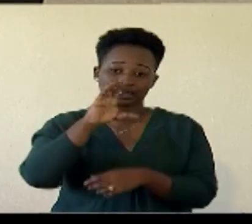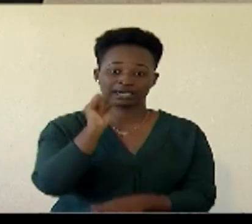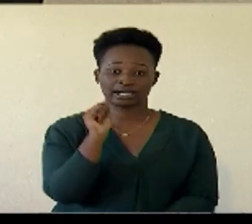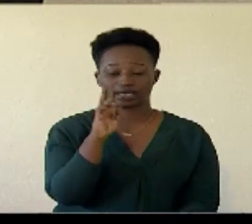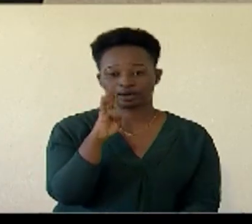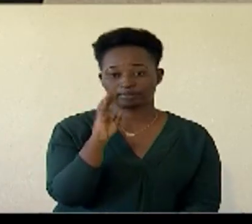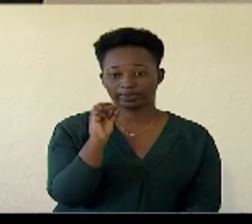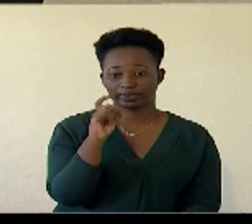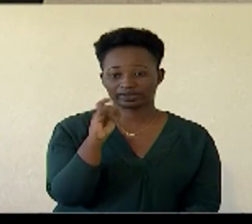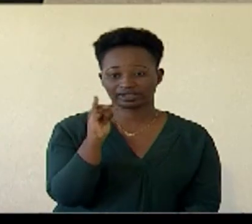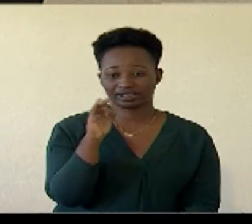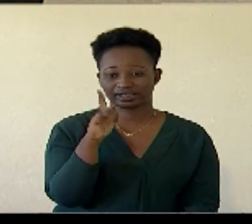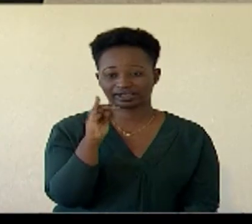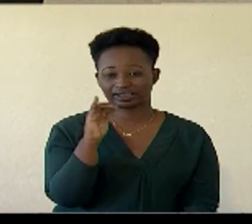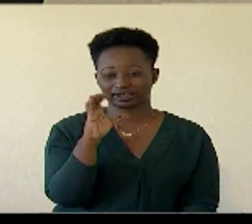by the